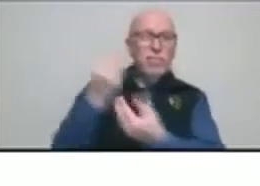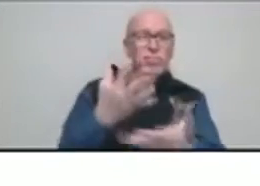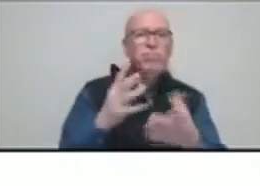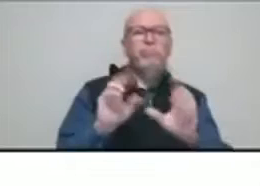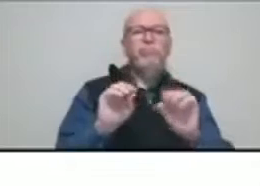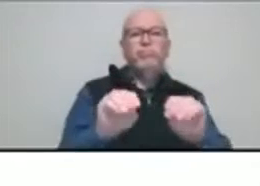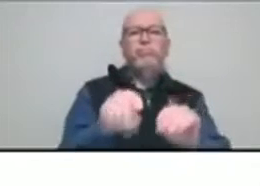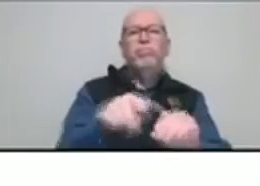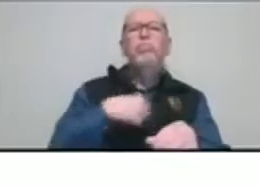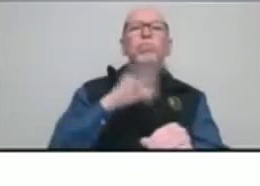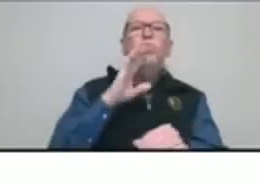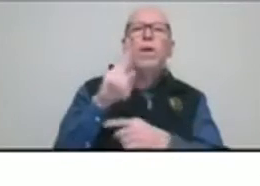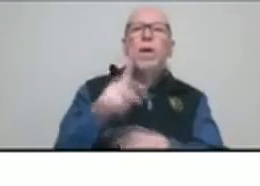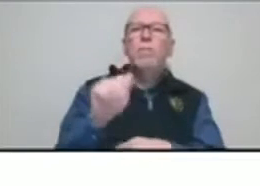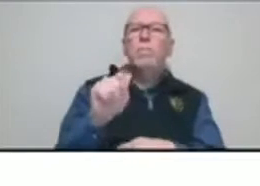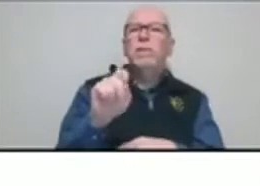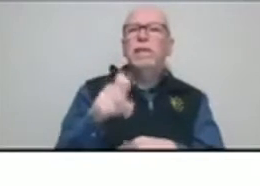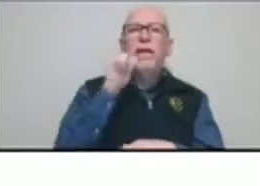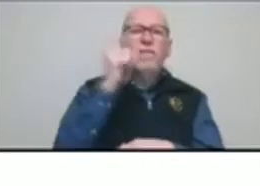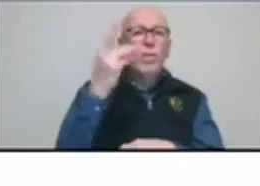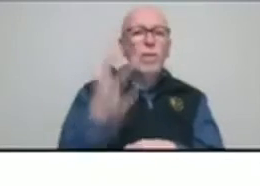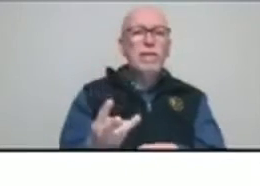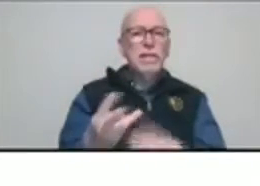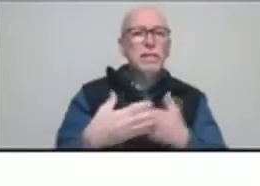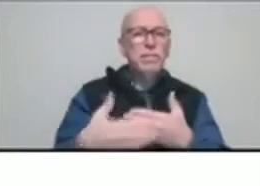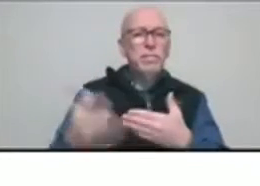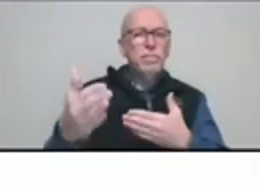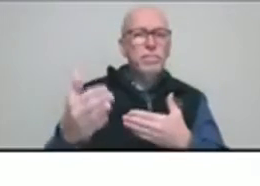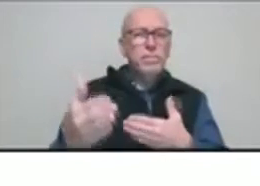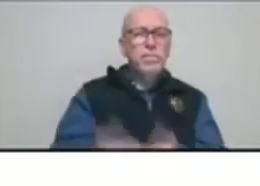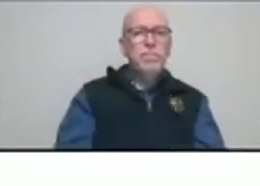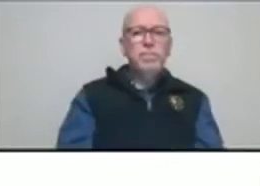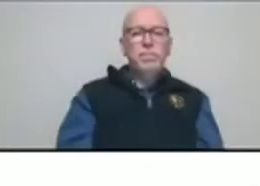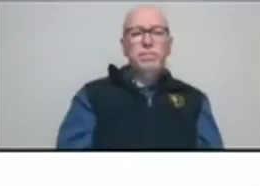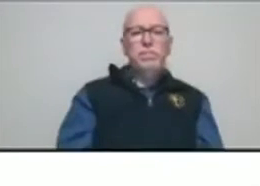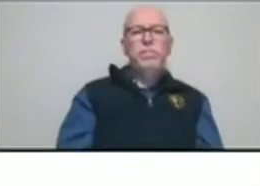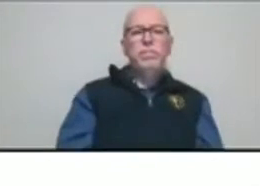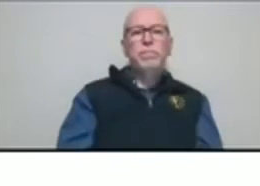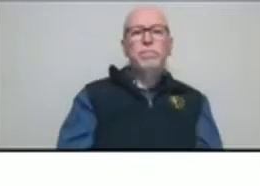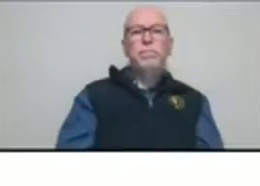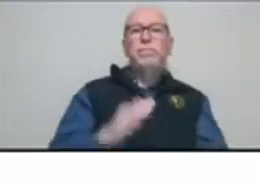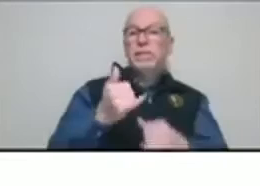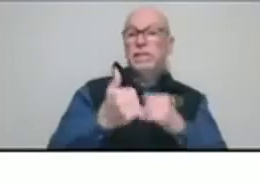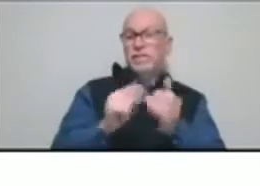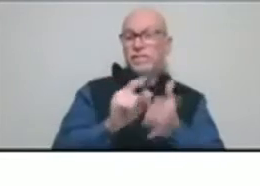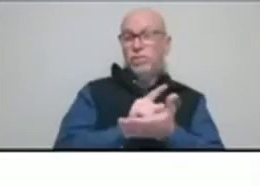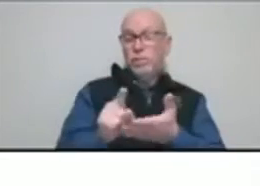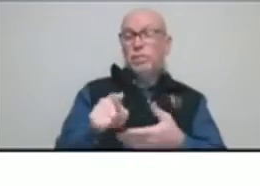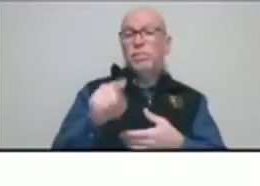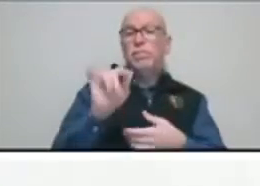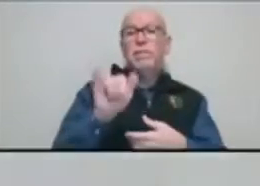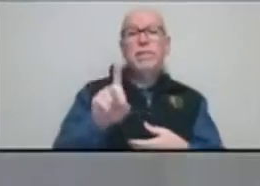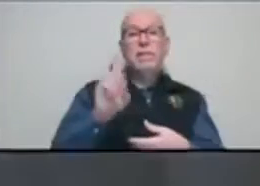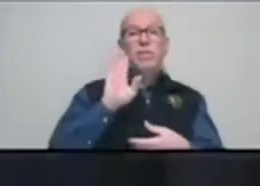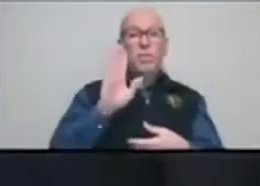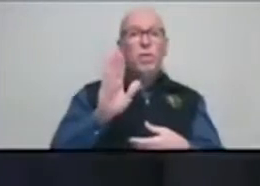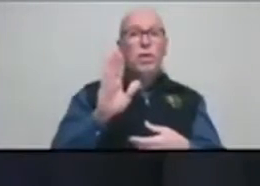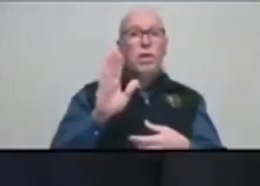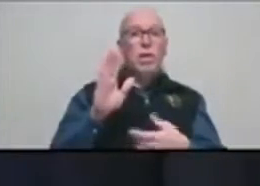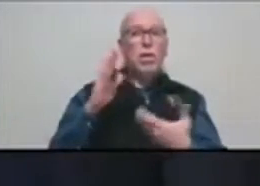on the state's vaccine website and will be updated each Wednesday. By the end of this week, Indiana will have been